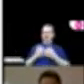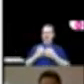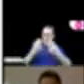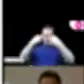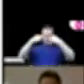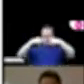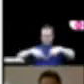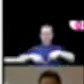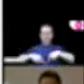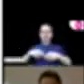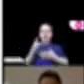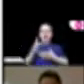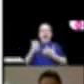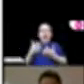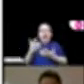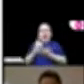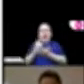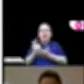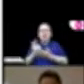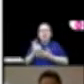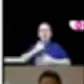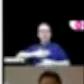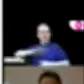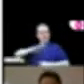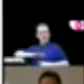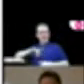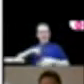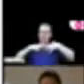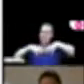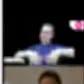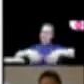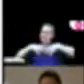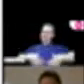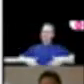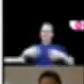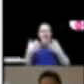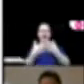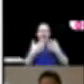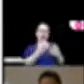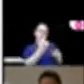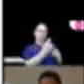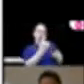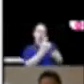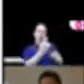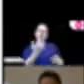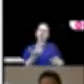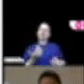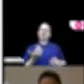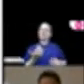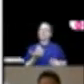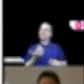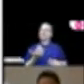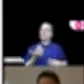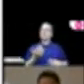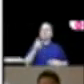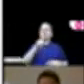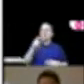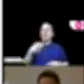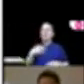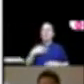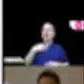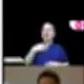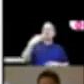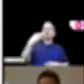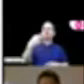lesbians in this country behave, how they dress up, how they talk. The people were volunteering